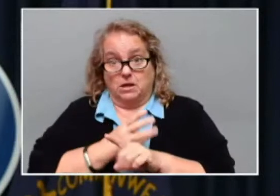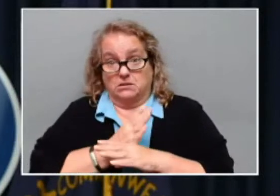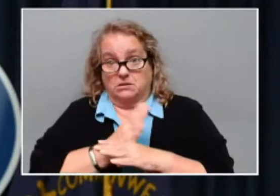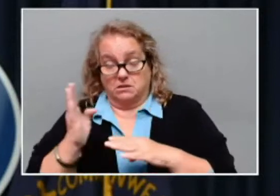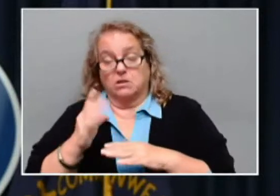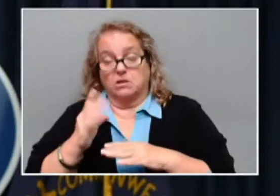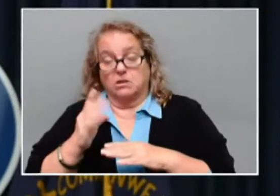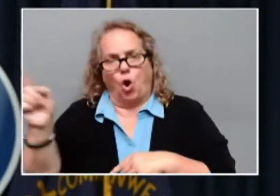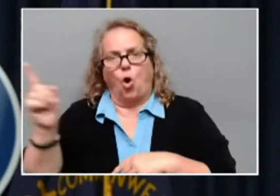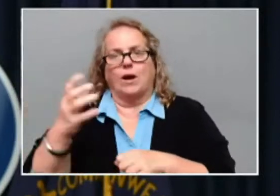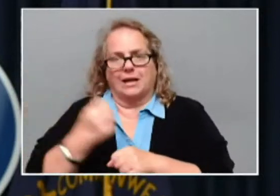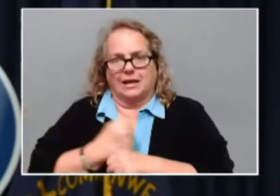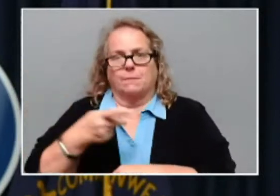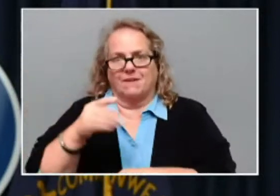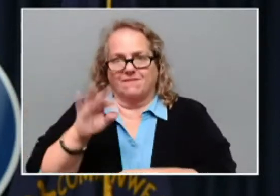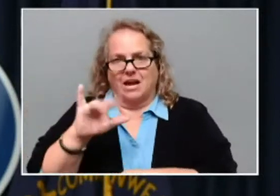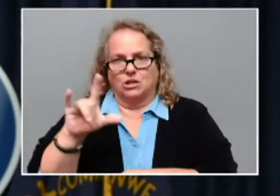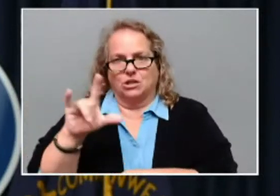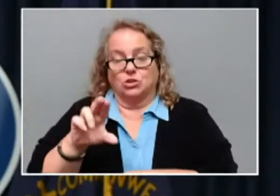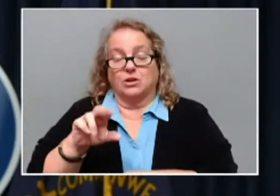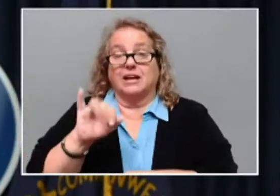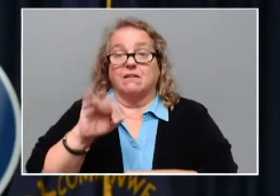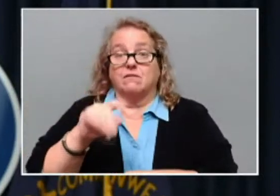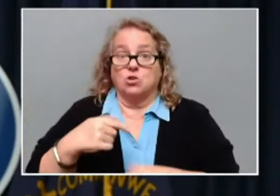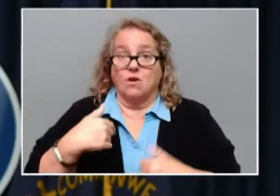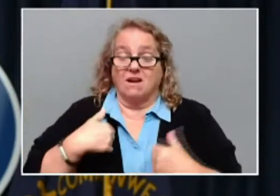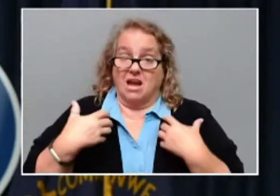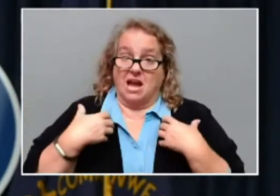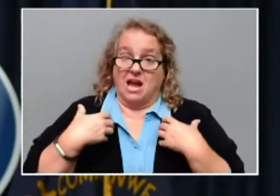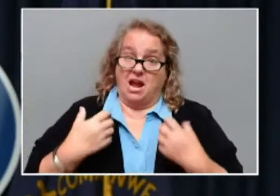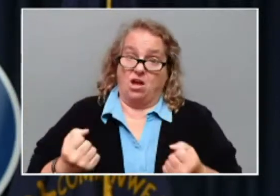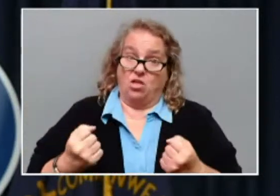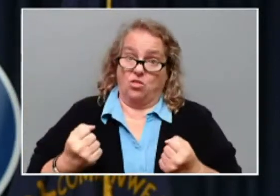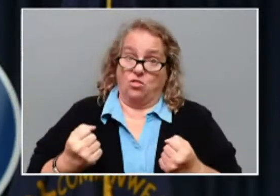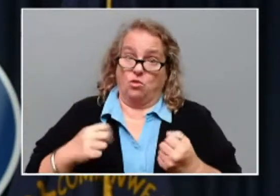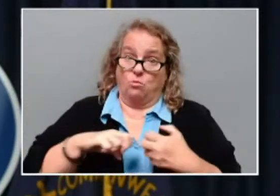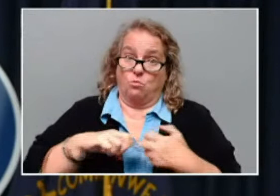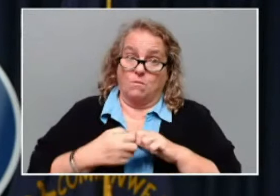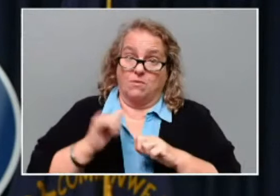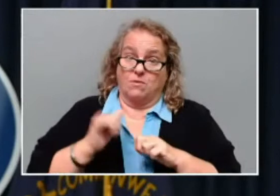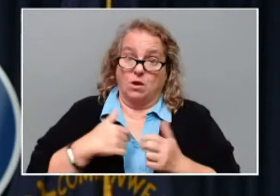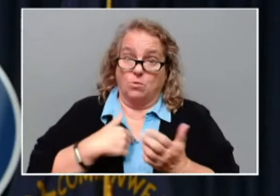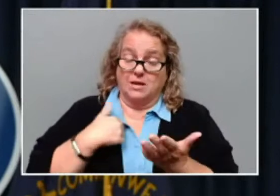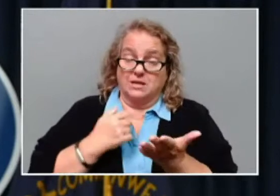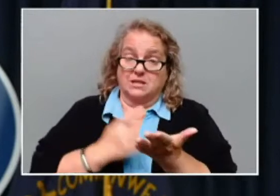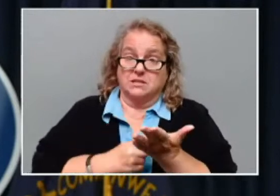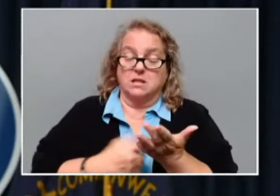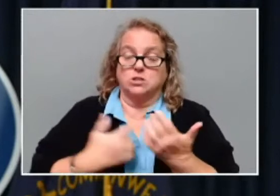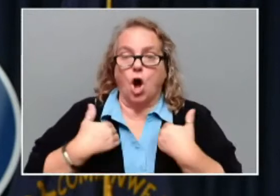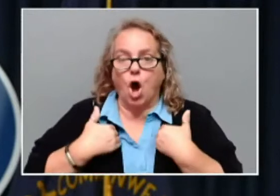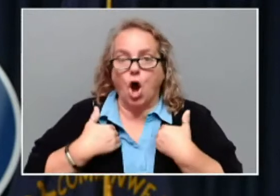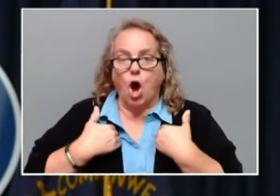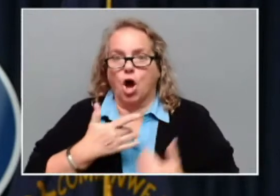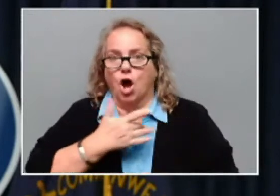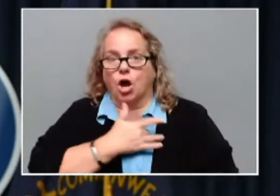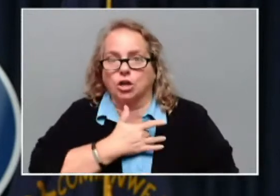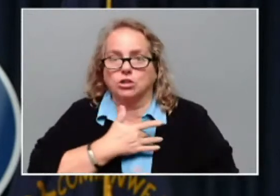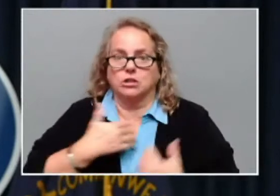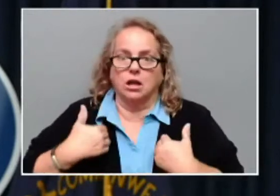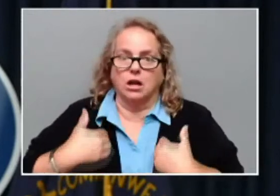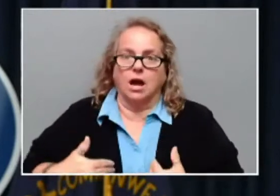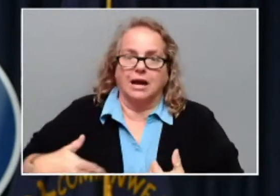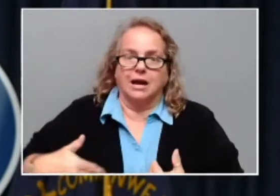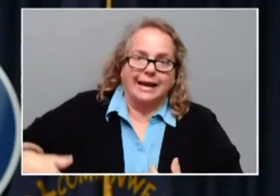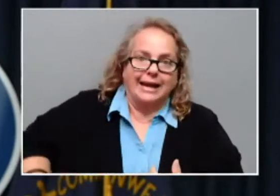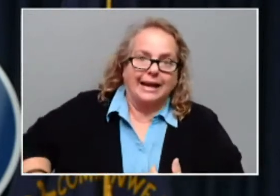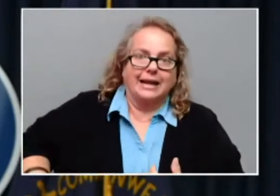conditions that we talk about, heart, lung, kidney, BMI